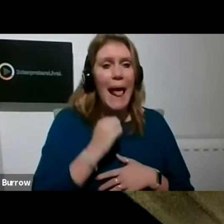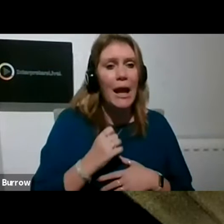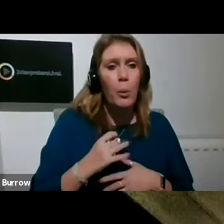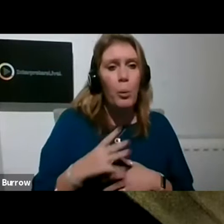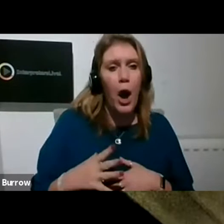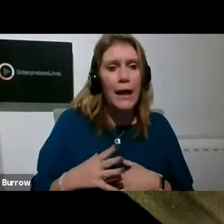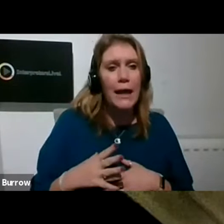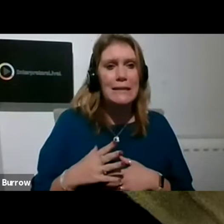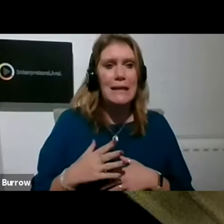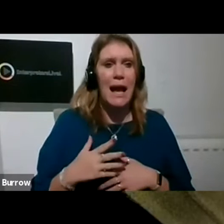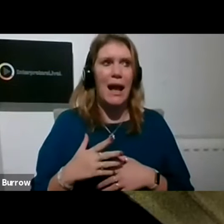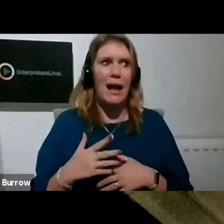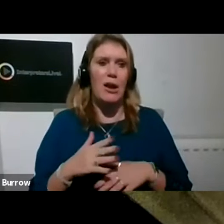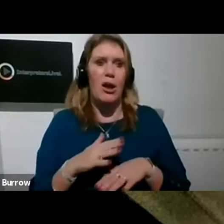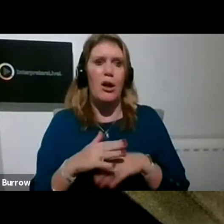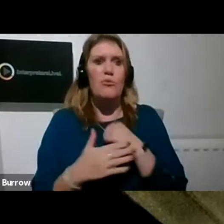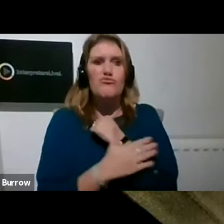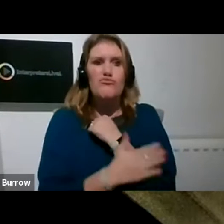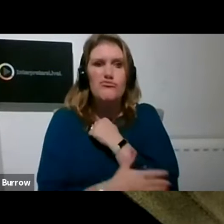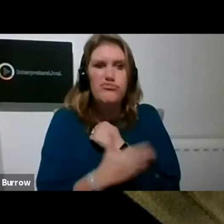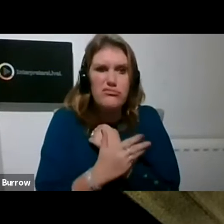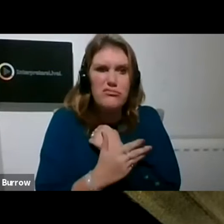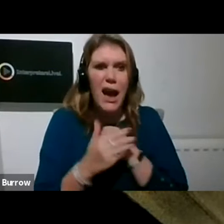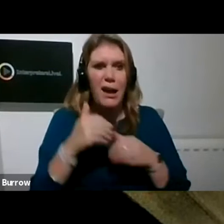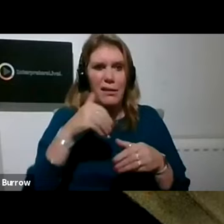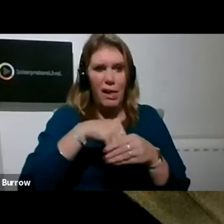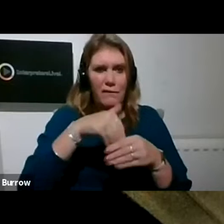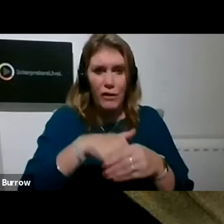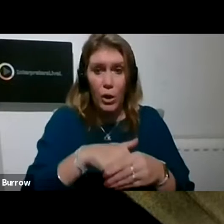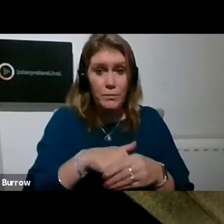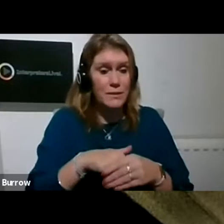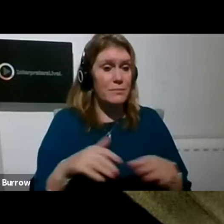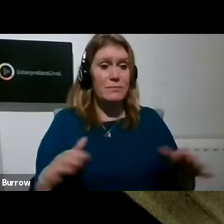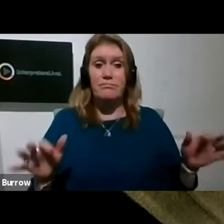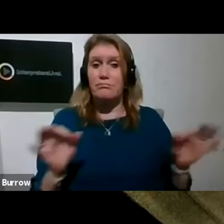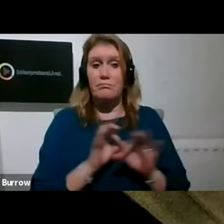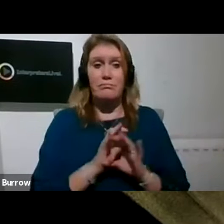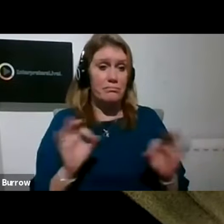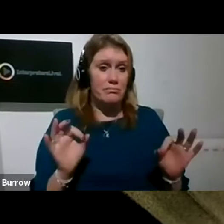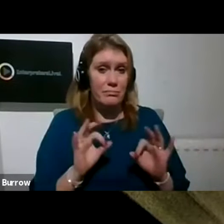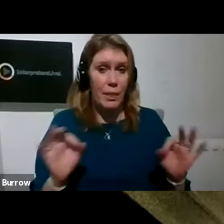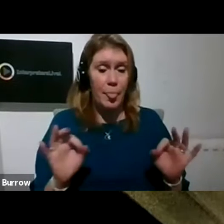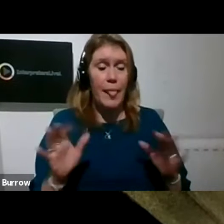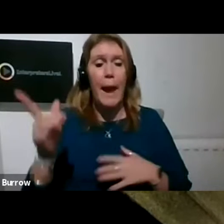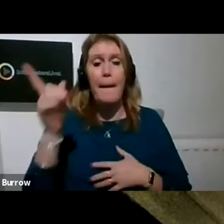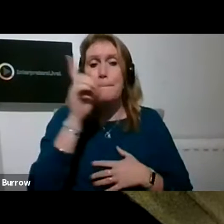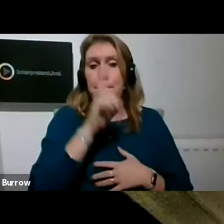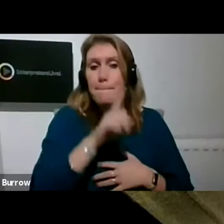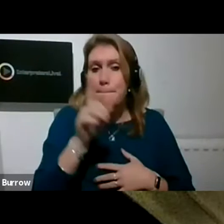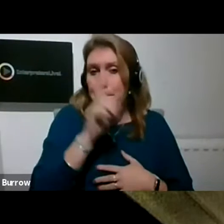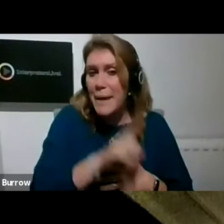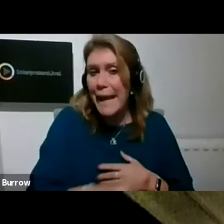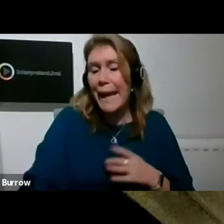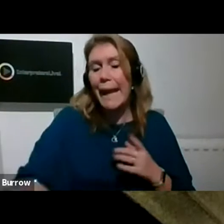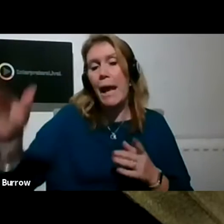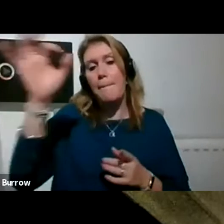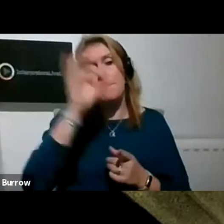brown envelopes. In fact, there aren't any brown envelopes. There's a lot of pink and purple and